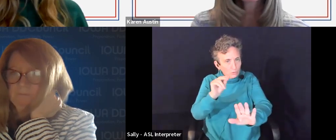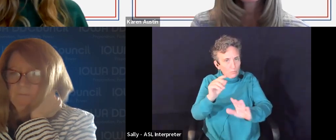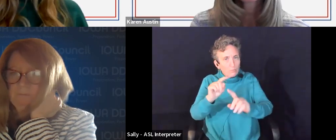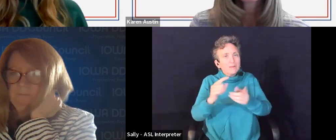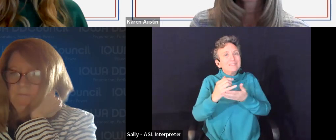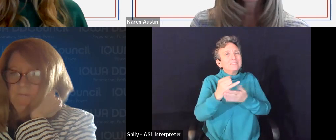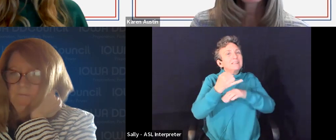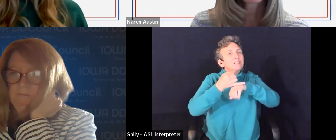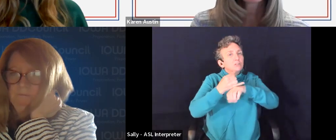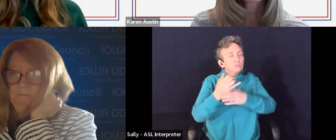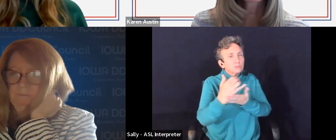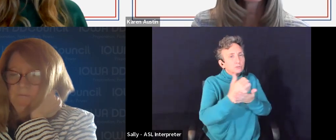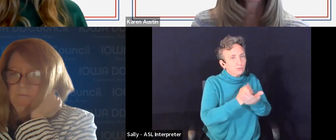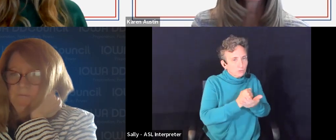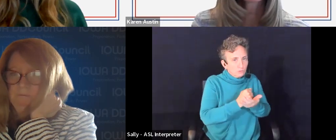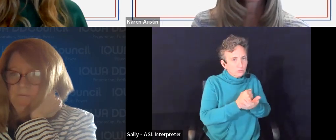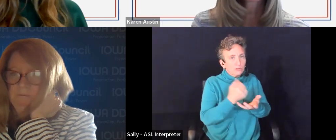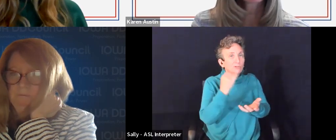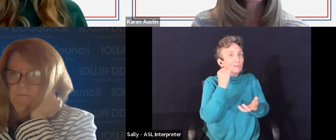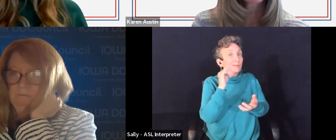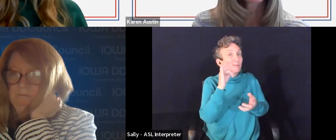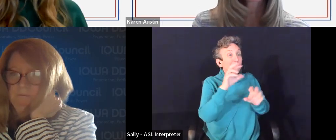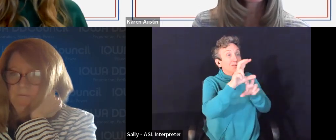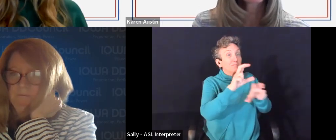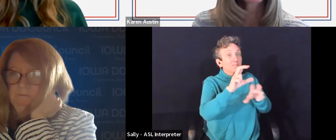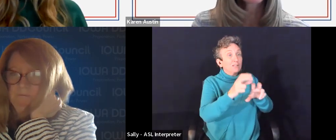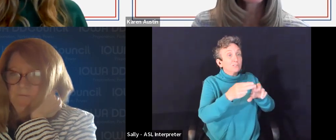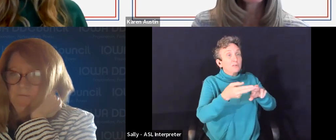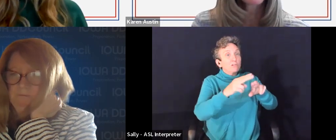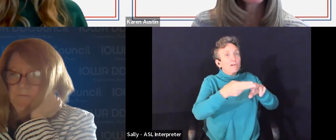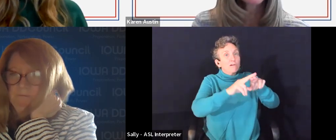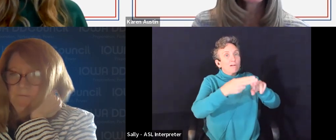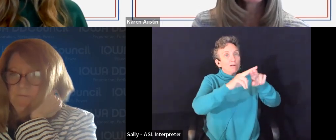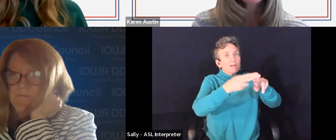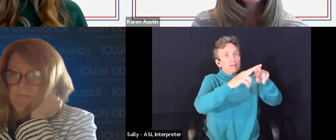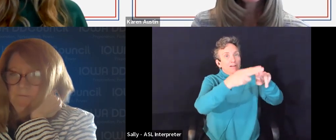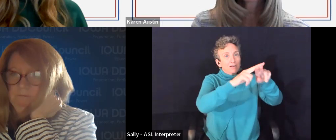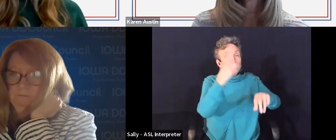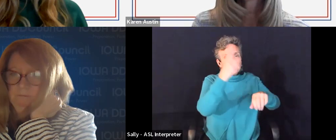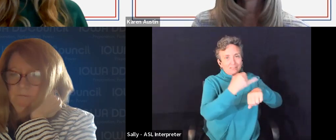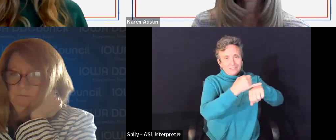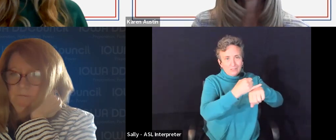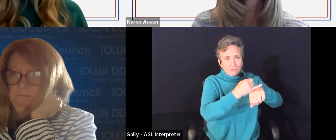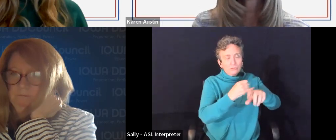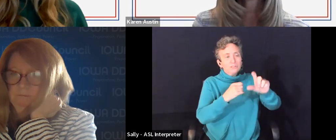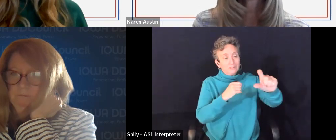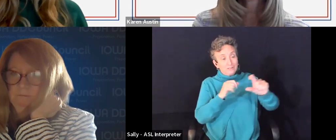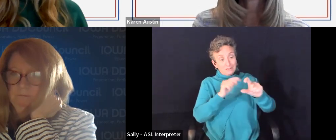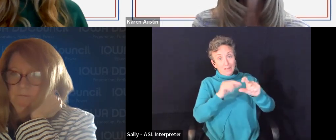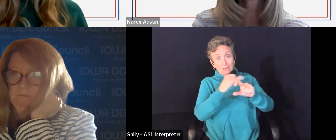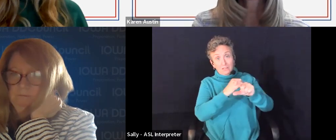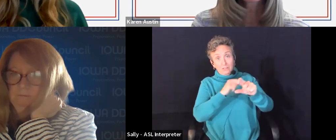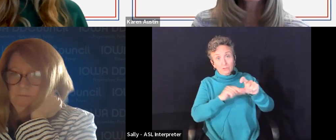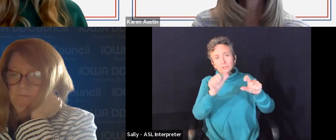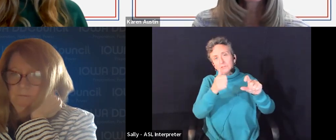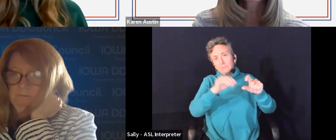plan had growth in the investments, then there would be a 10% penalty, plus you would pay taxes. If